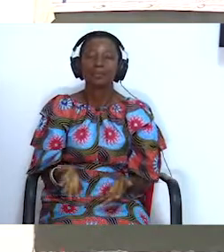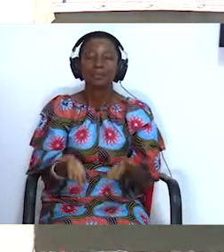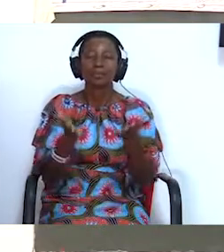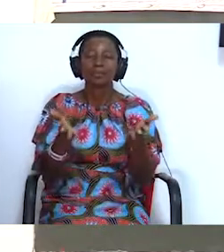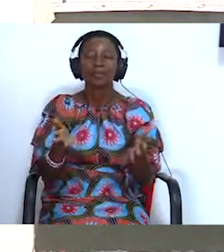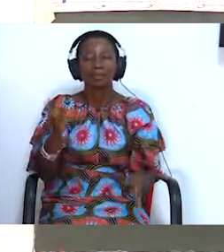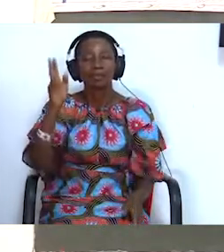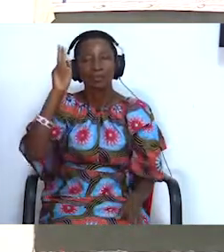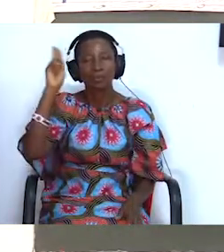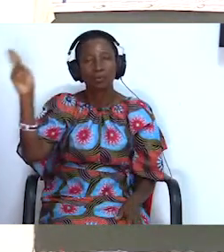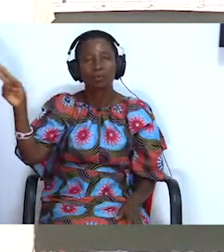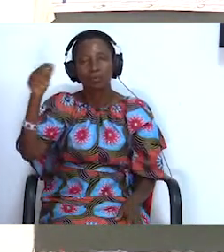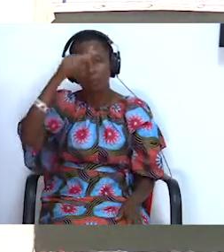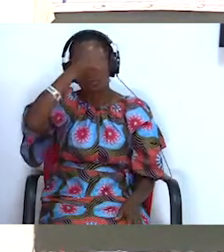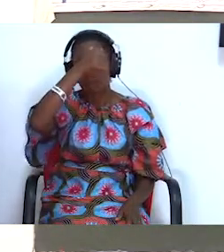Very good.